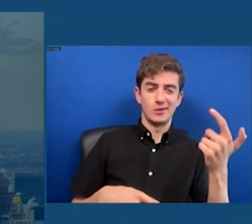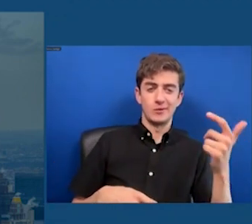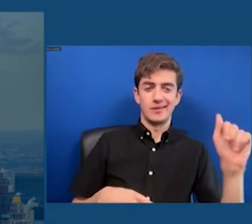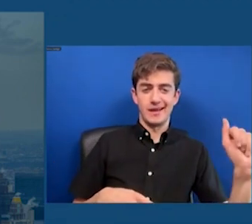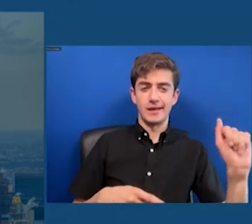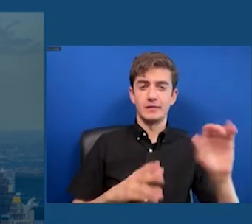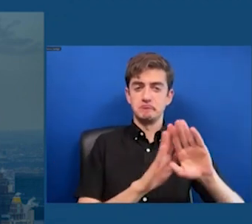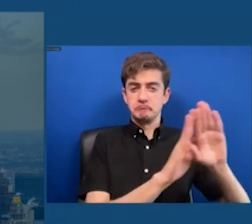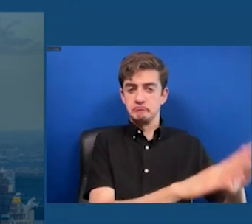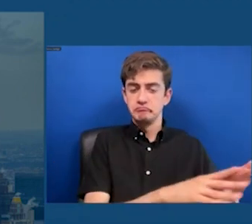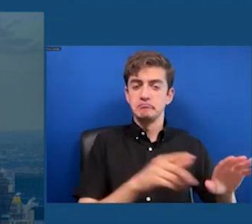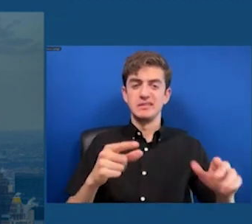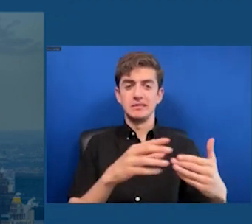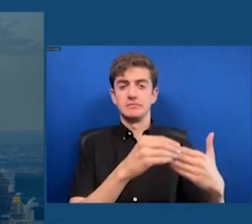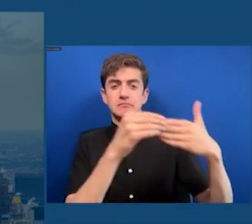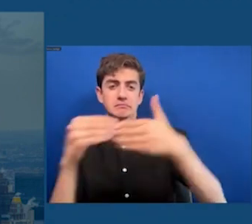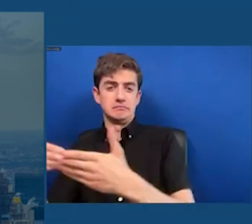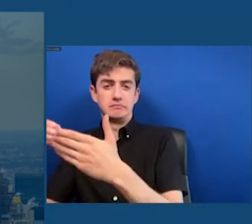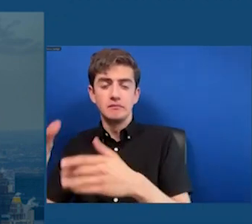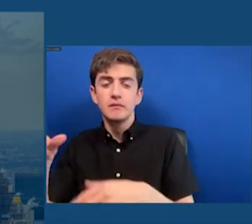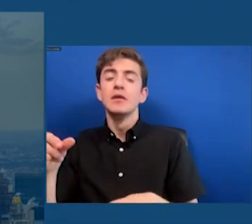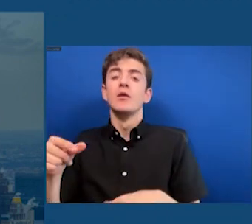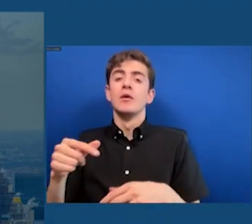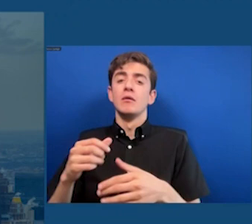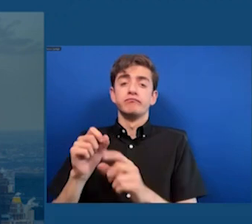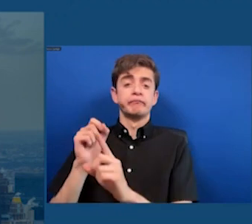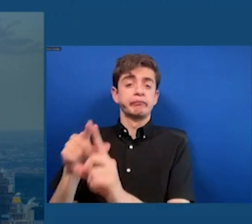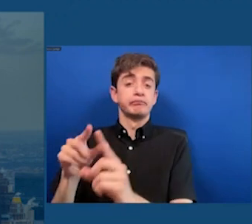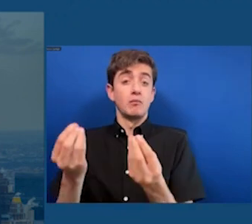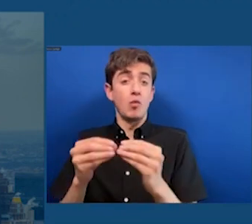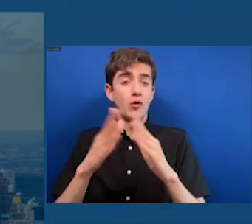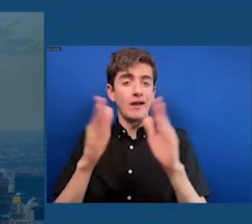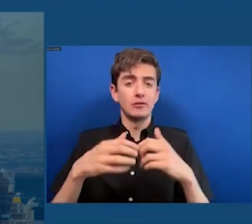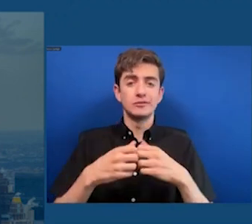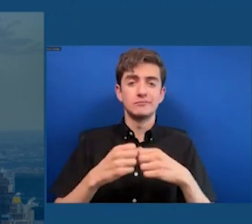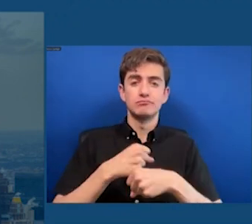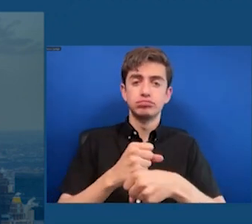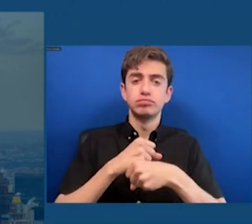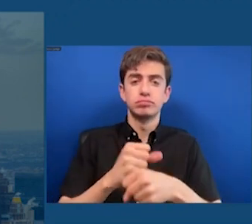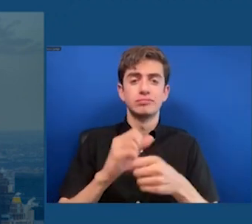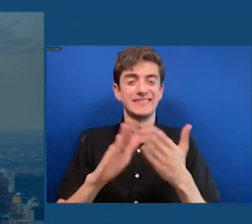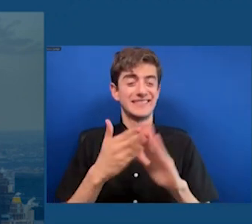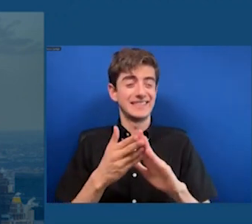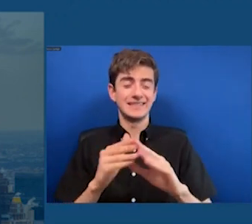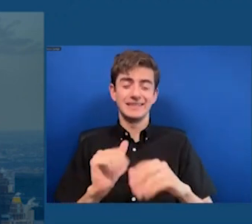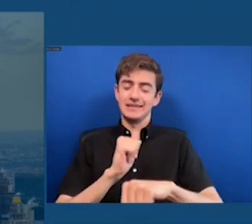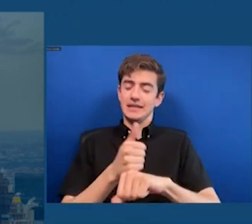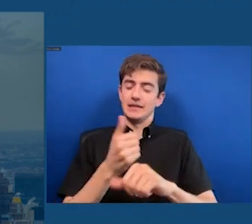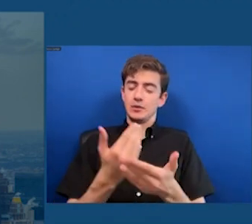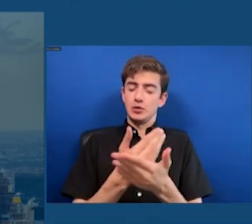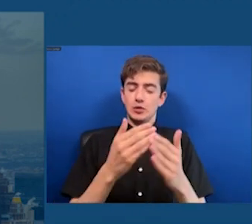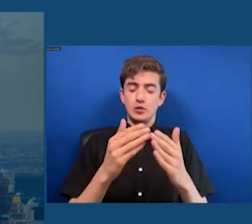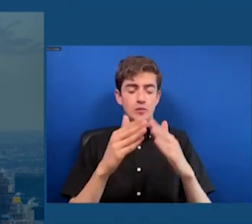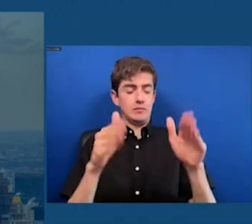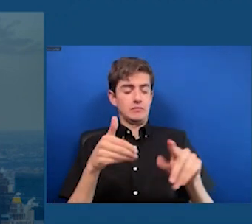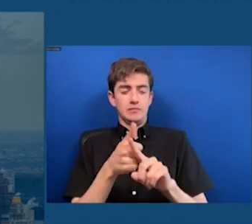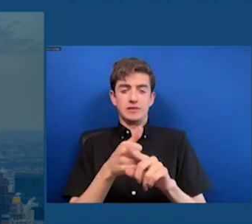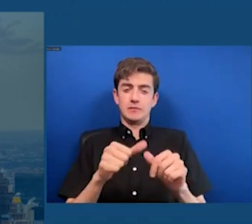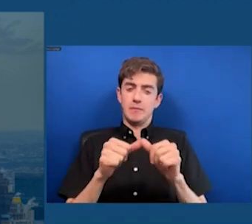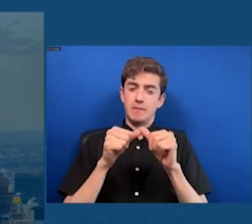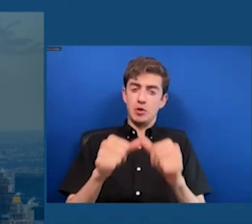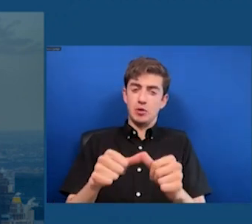housing production for the city while creating permanently affordable units, all the while ensuring that